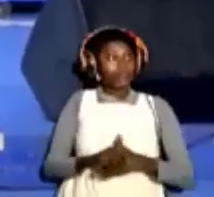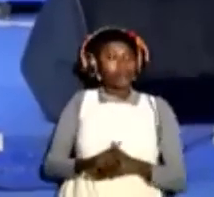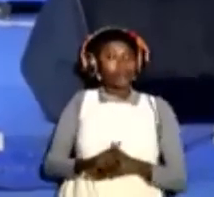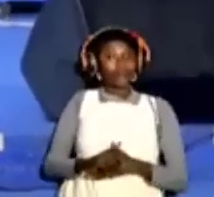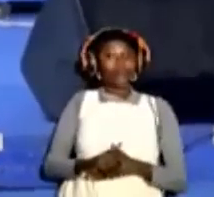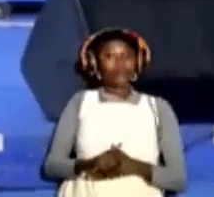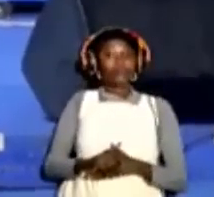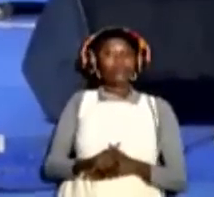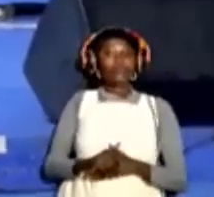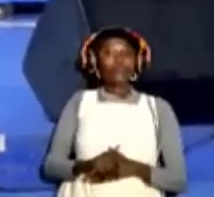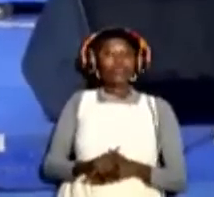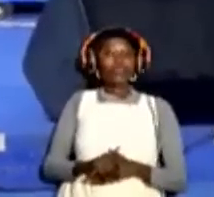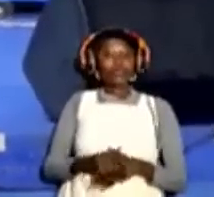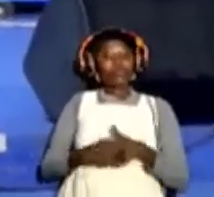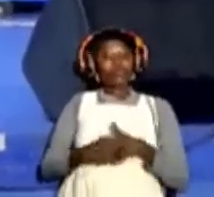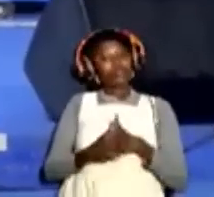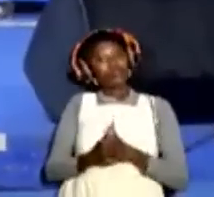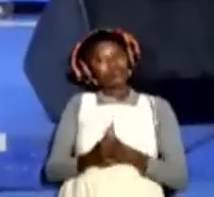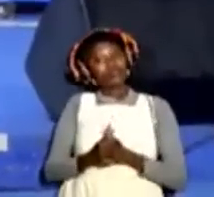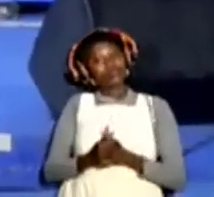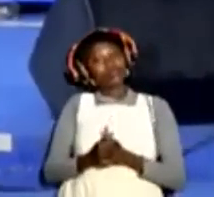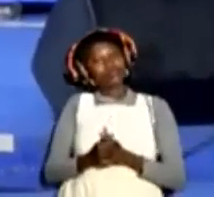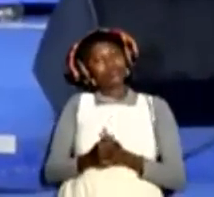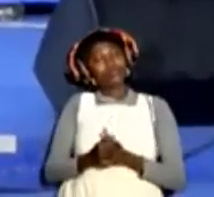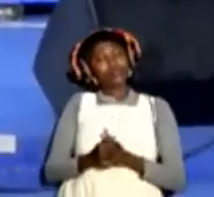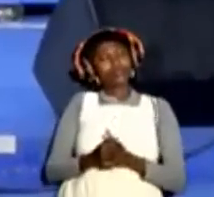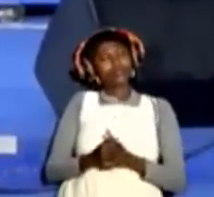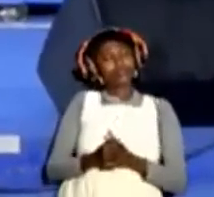Nearer, my God, to